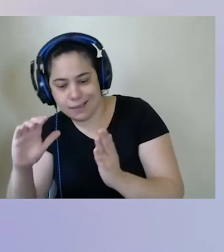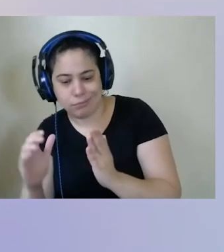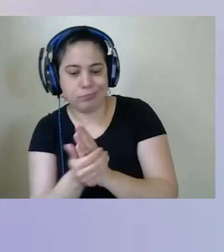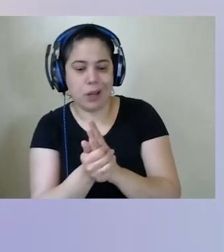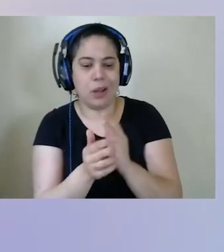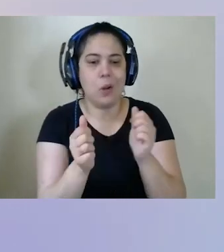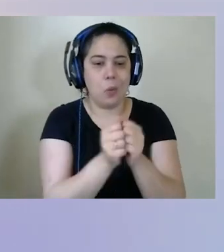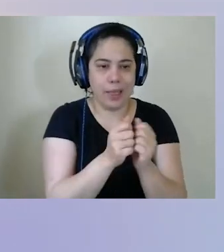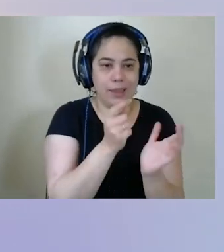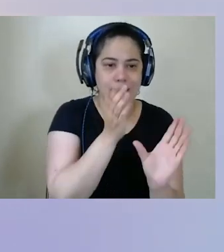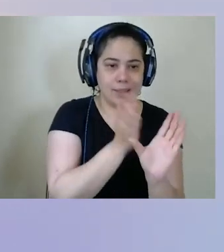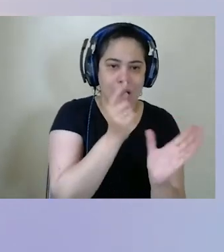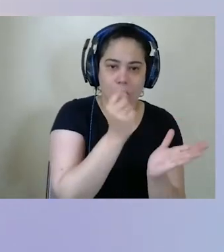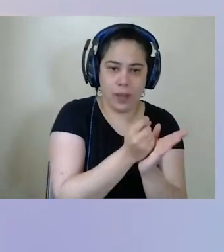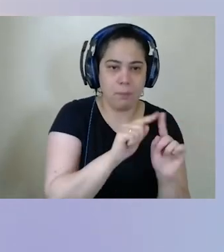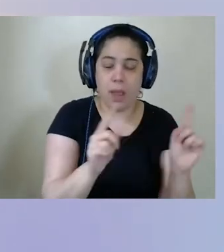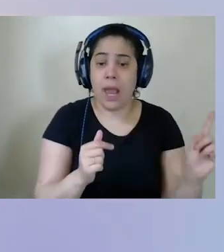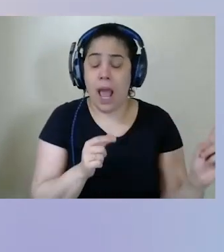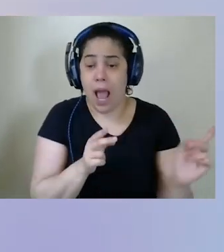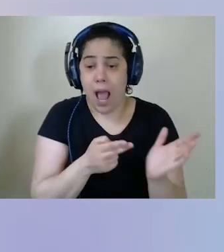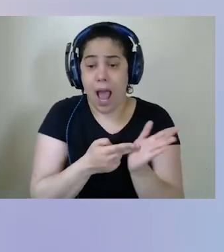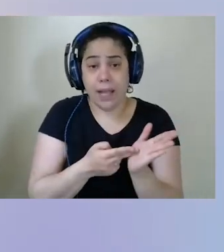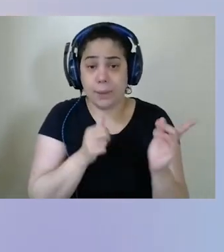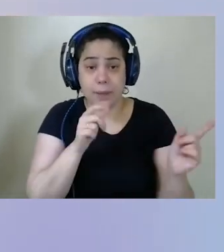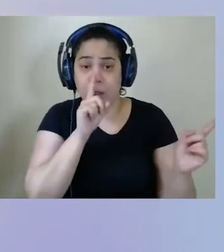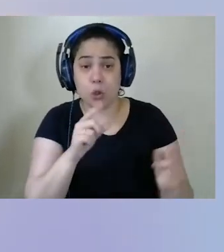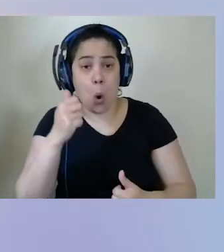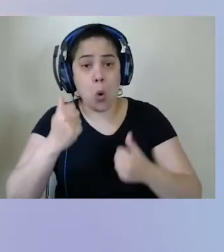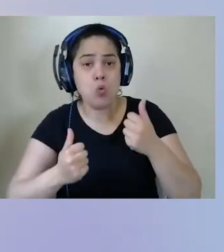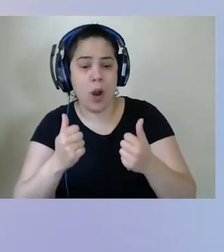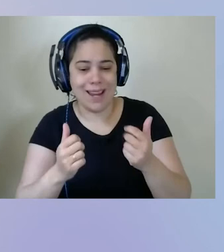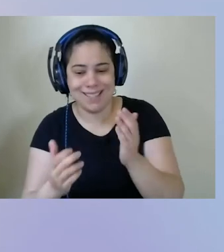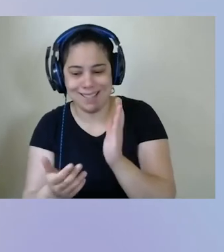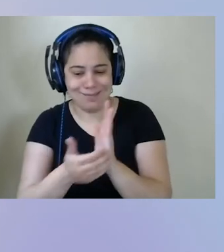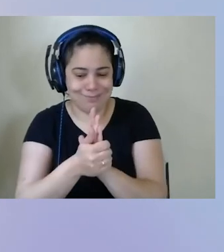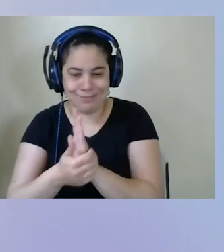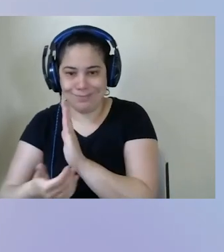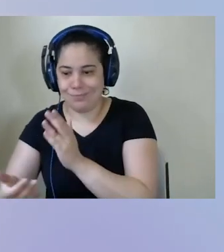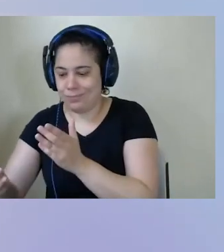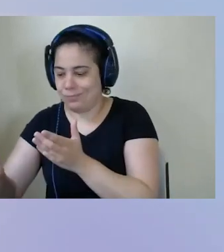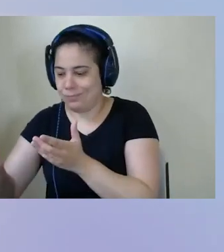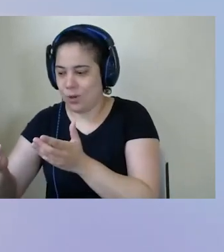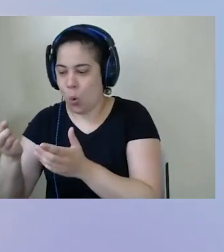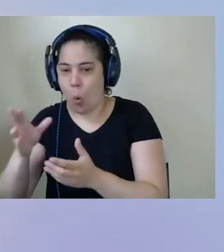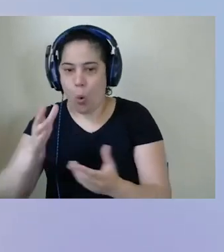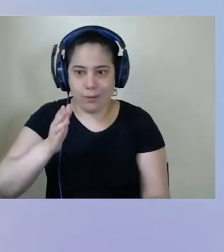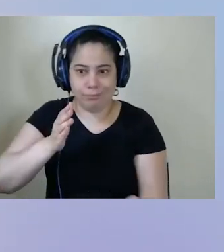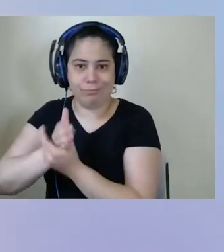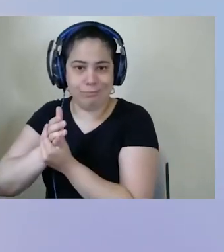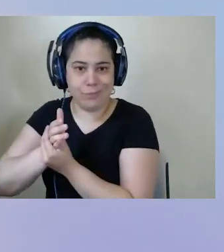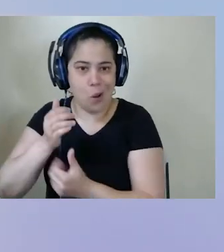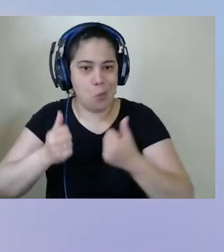But in fact, I don't know whether the psychotherapy is the adjunct to neurofeedback or neurofeedback is the adjunct to